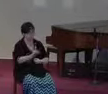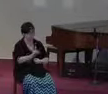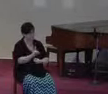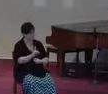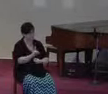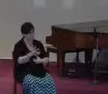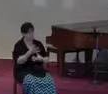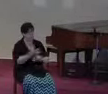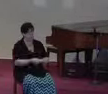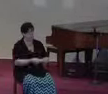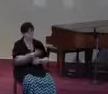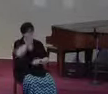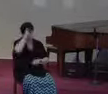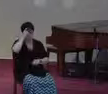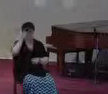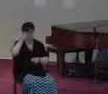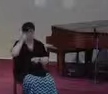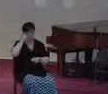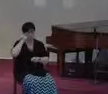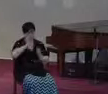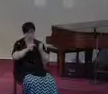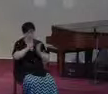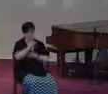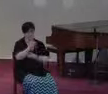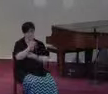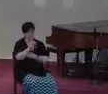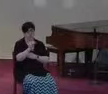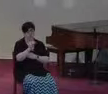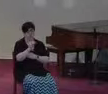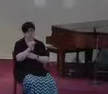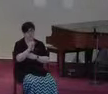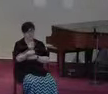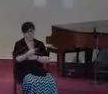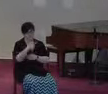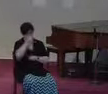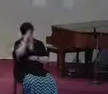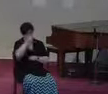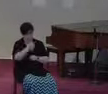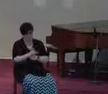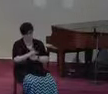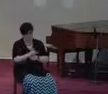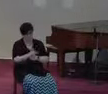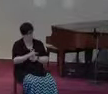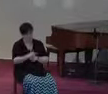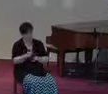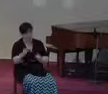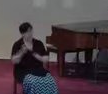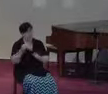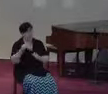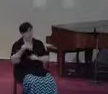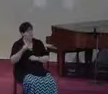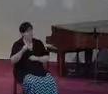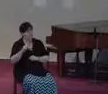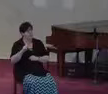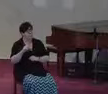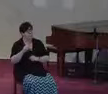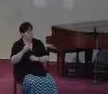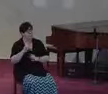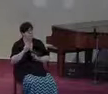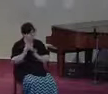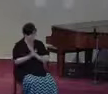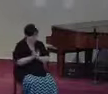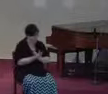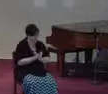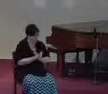The brothers of Joseph had betrayed not only their brother, whom they threw into a pit and sold into slavery, they betrayed